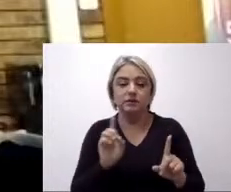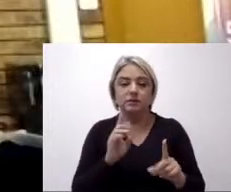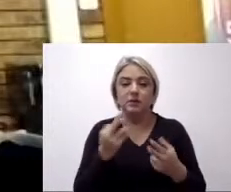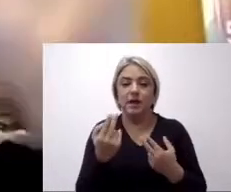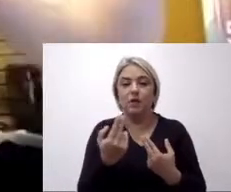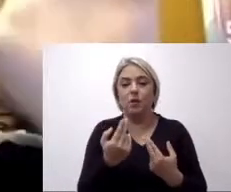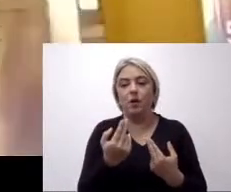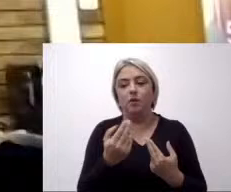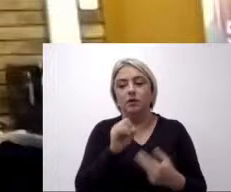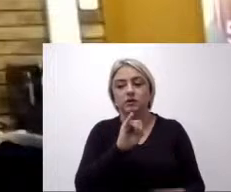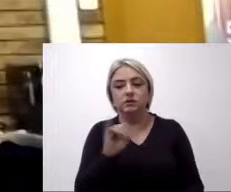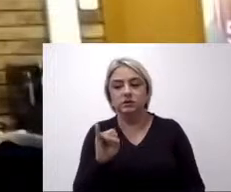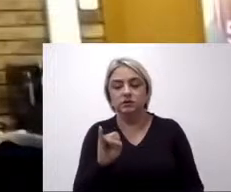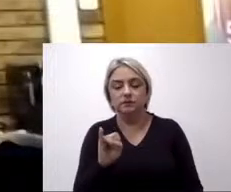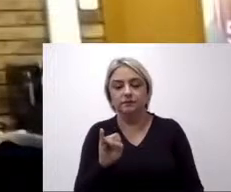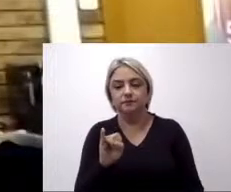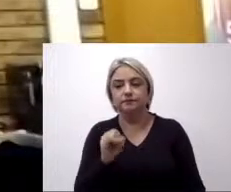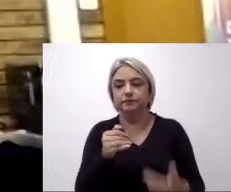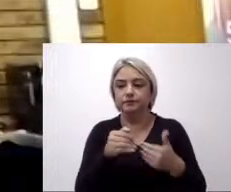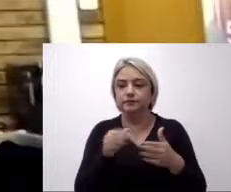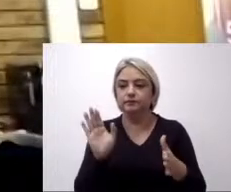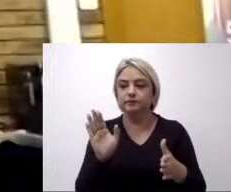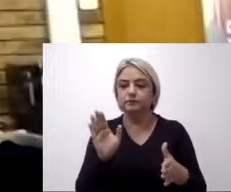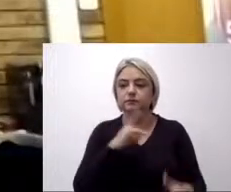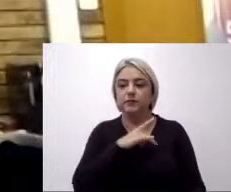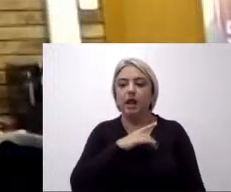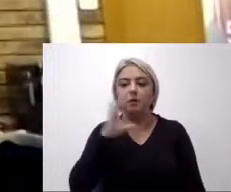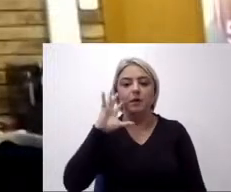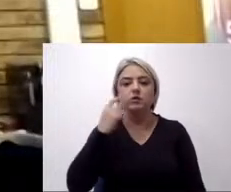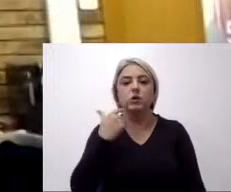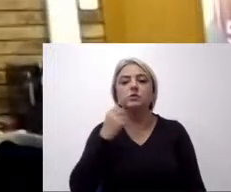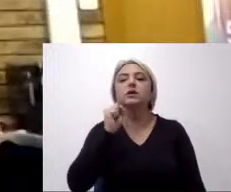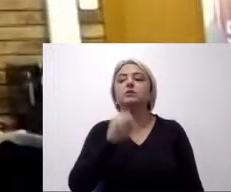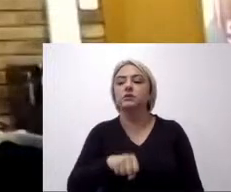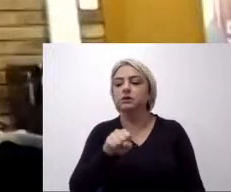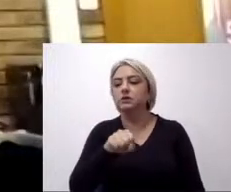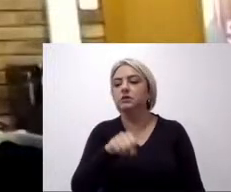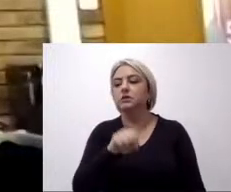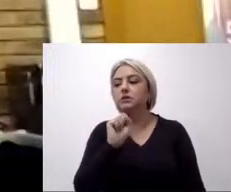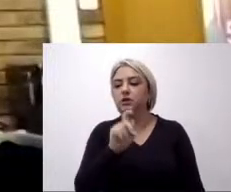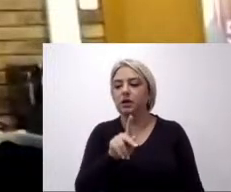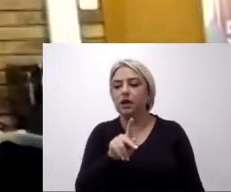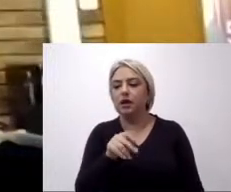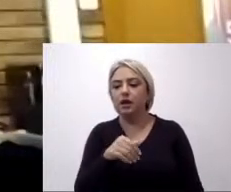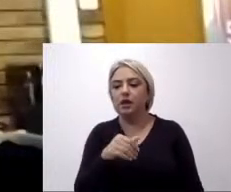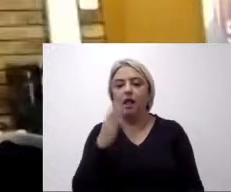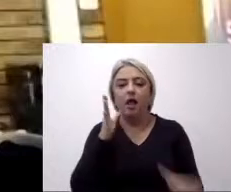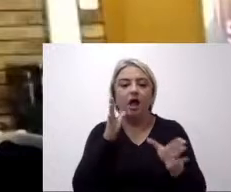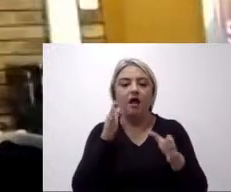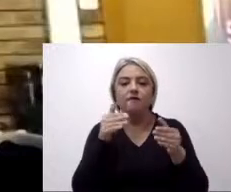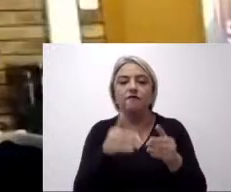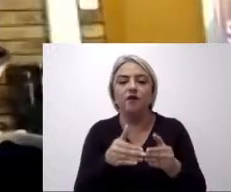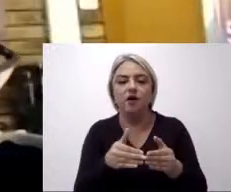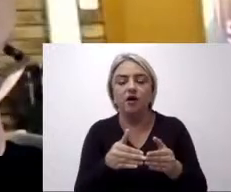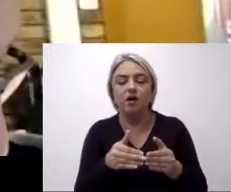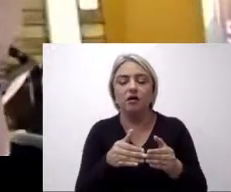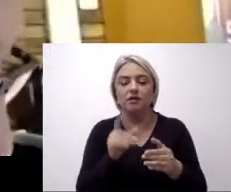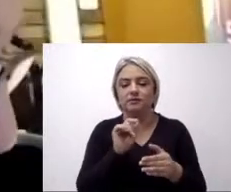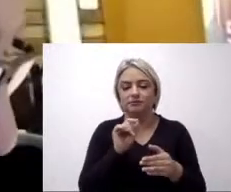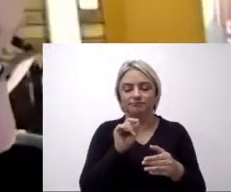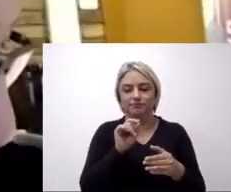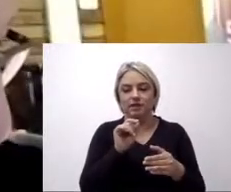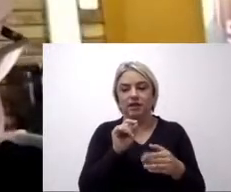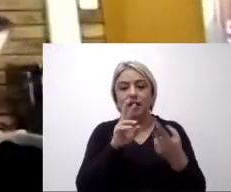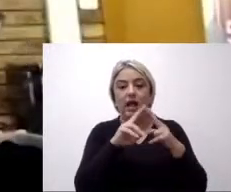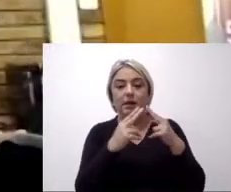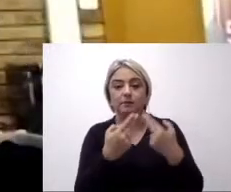and just say, I have a solution, you will see the media don't really focus on you. They focus on your capacity to criticize. So